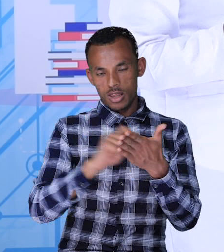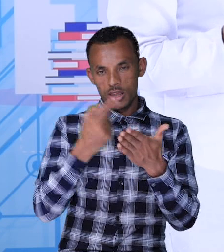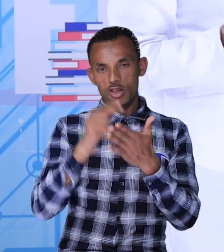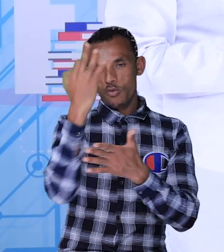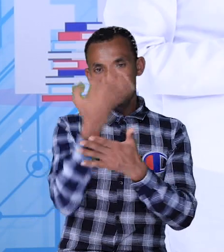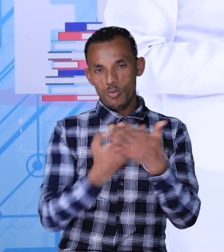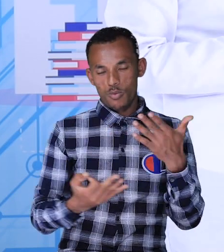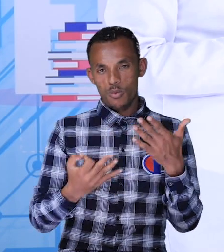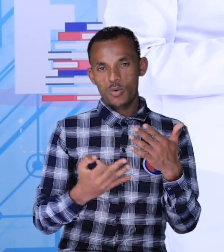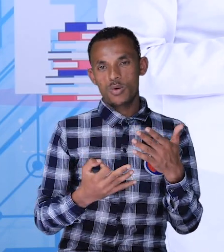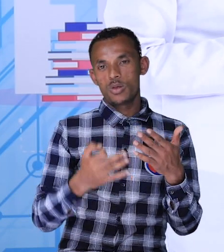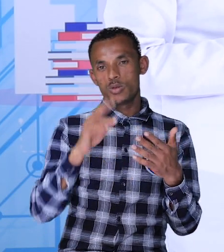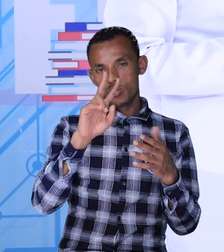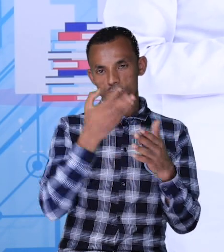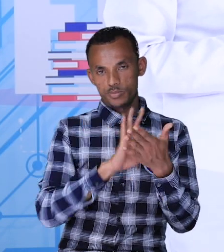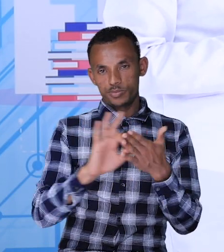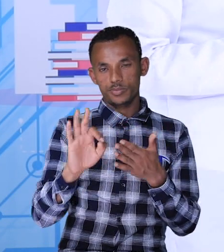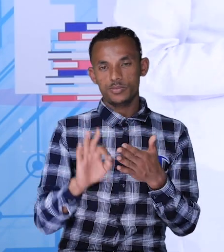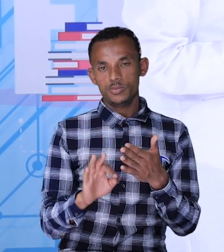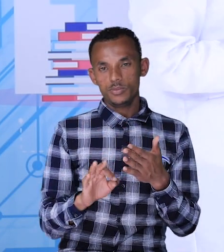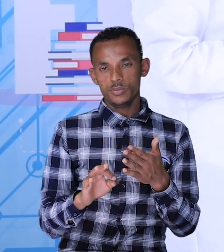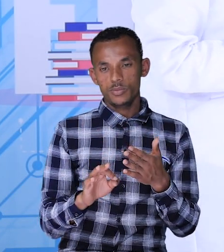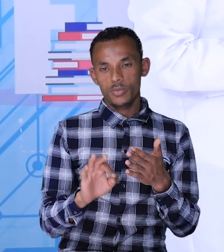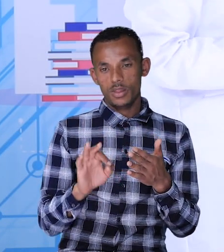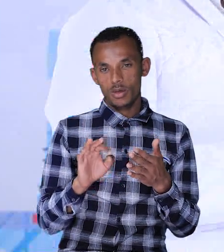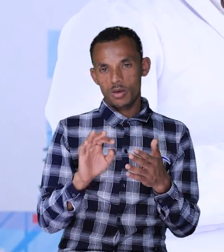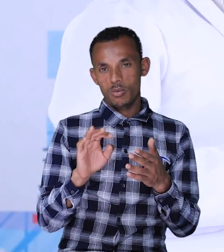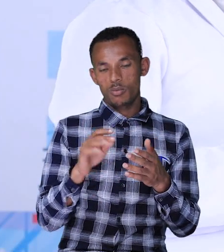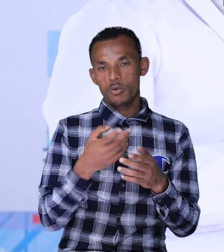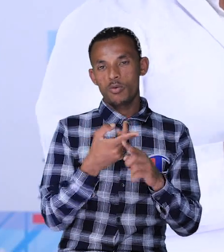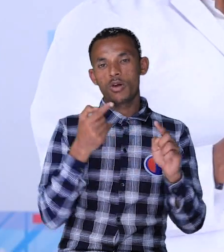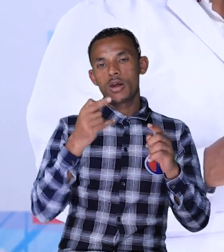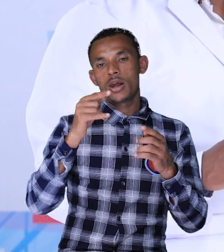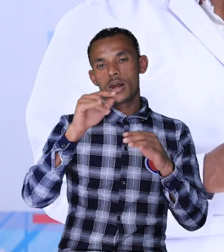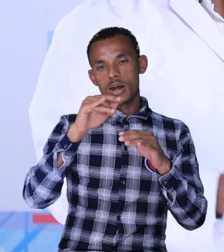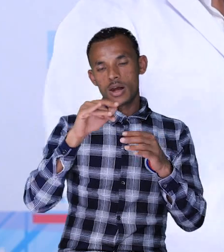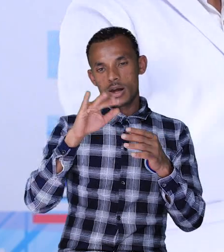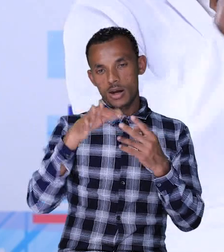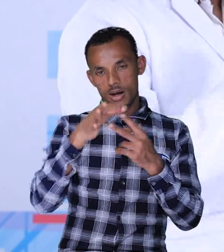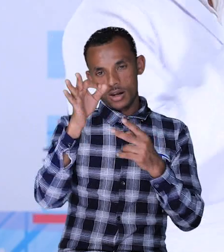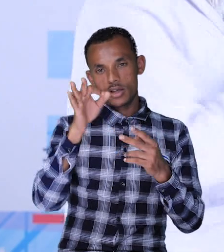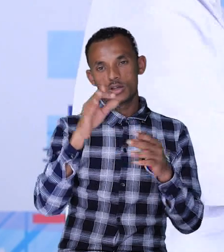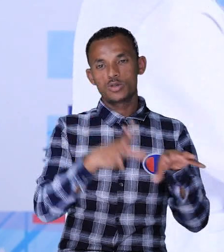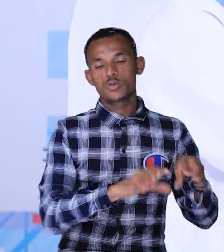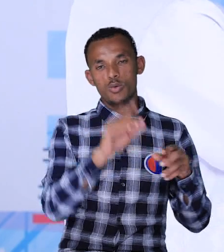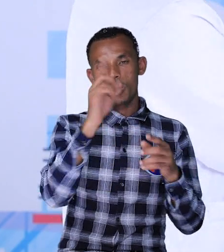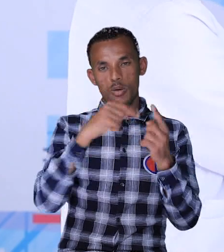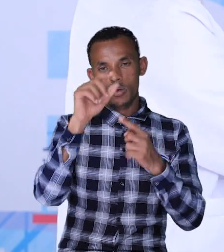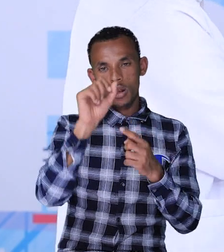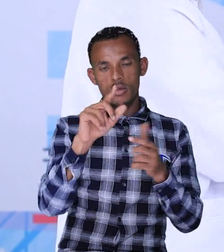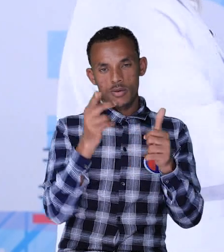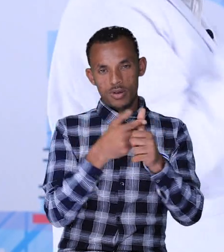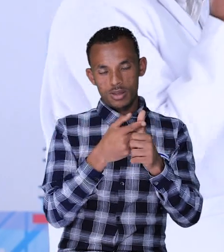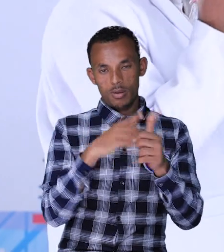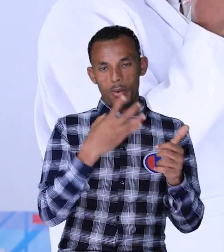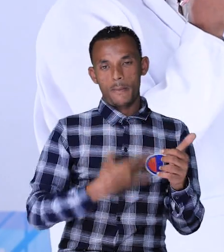of digit 2 number. So if you arrange the students from 1 up to 11, the first member is written in this